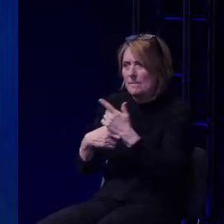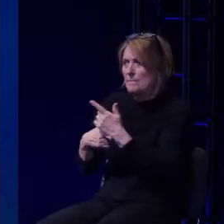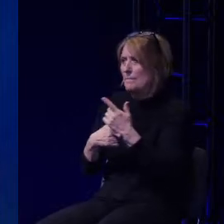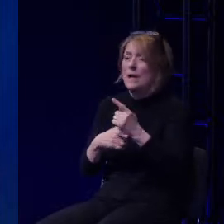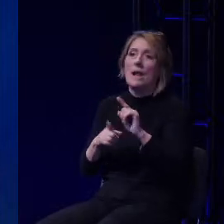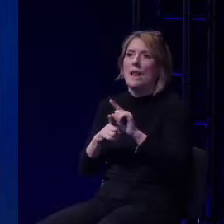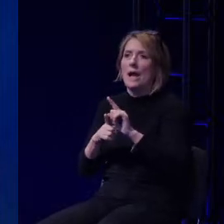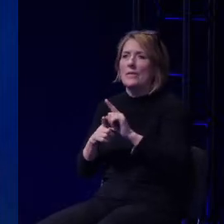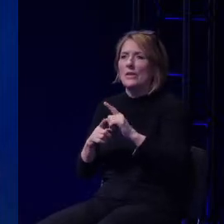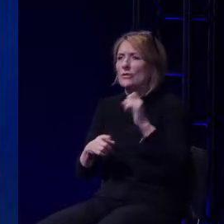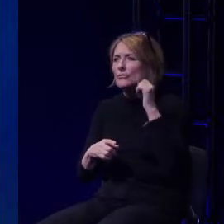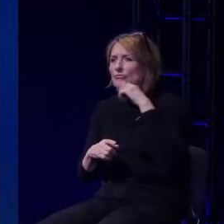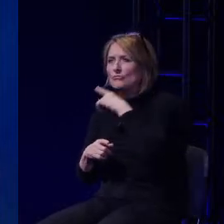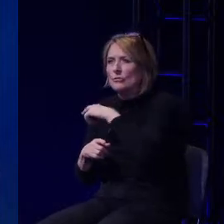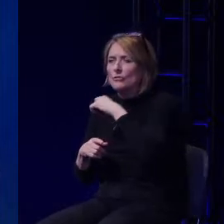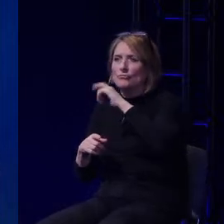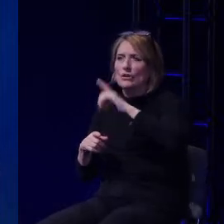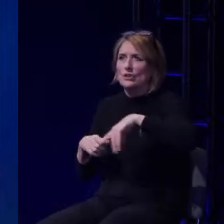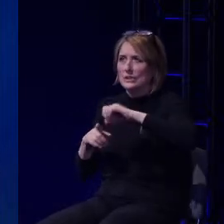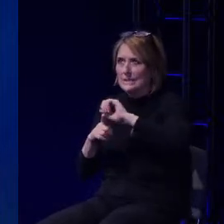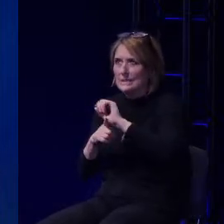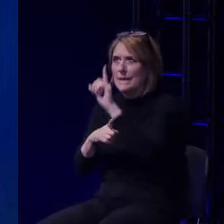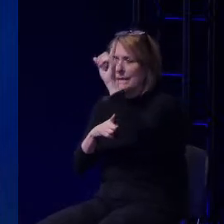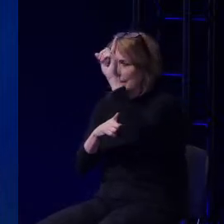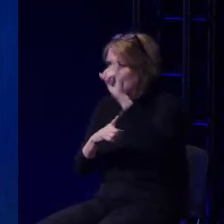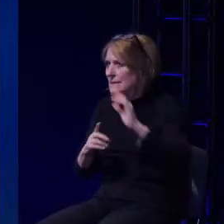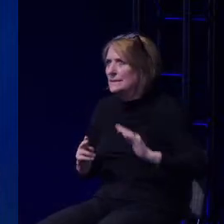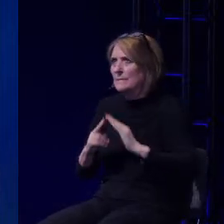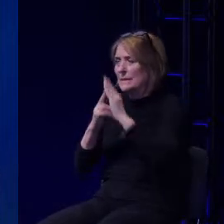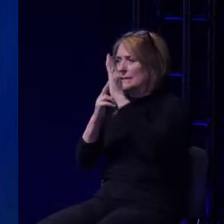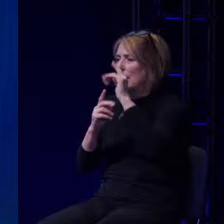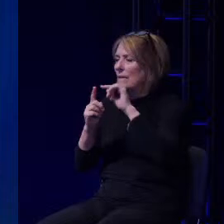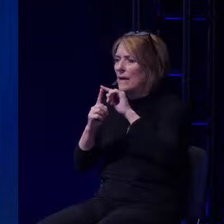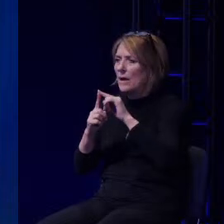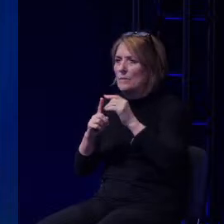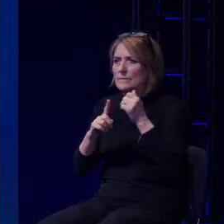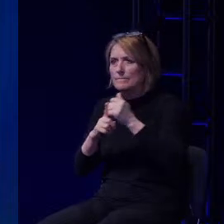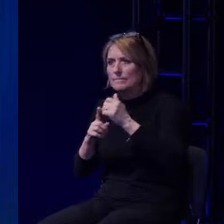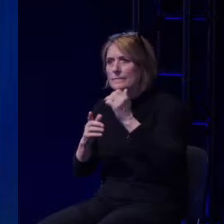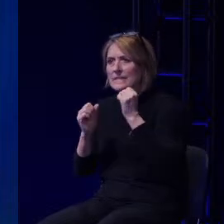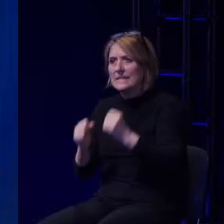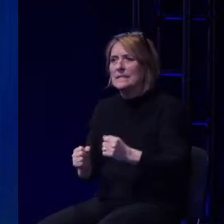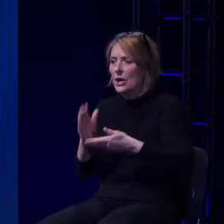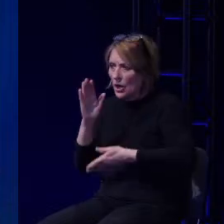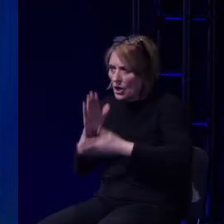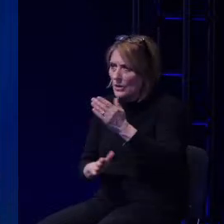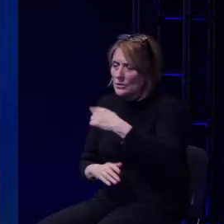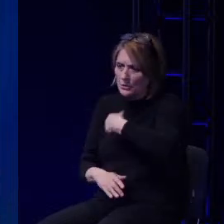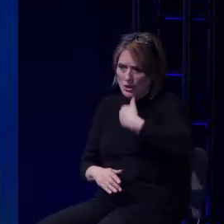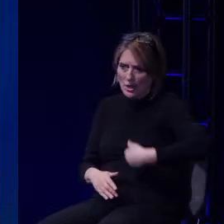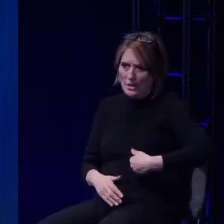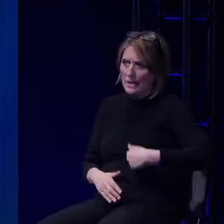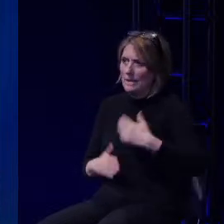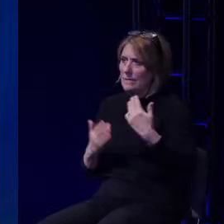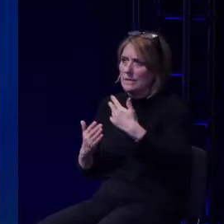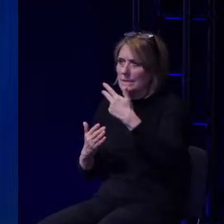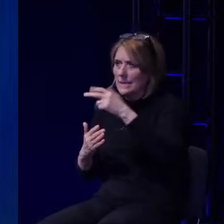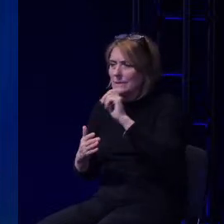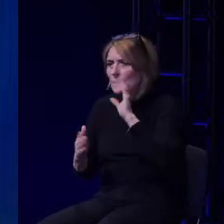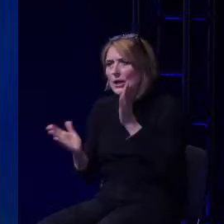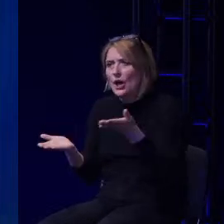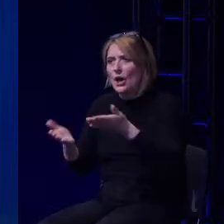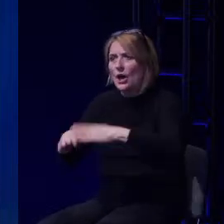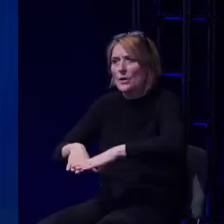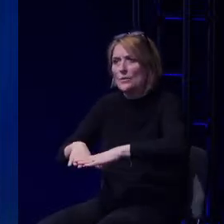space mission, the first people to go there. I was an assistant on going to China in the 1980s when it was a closed place.